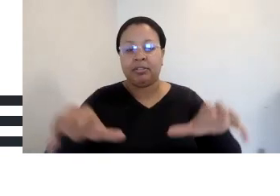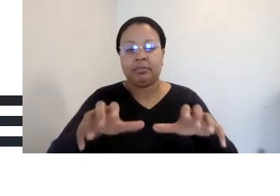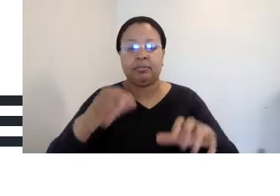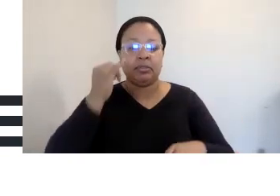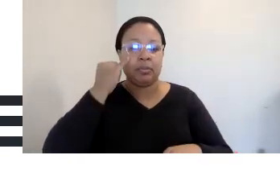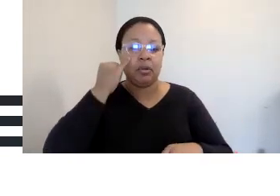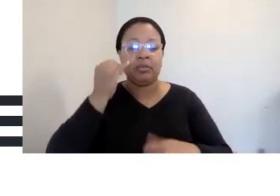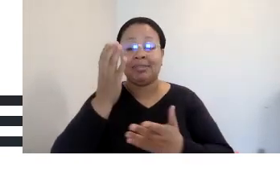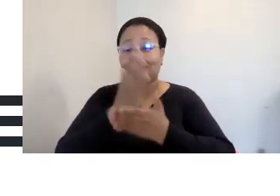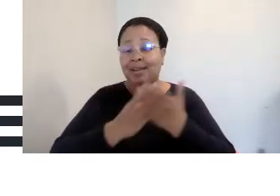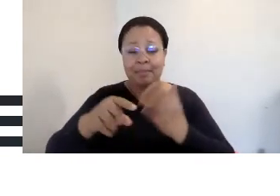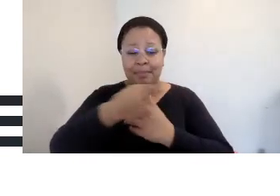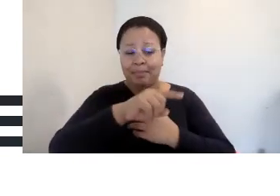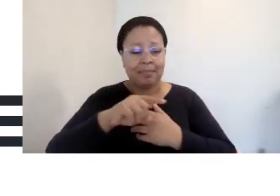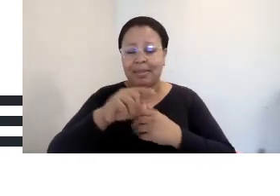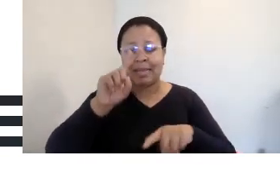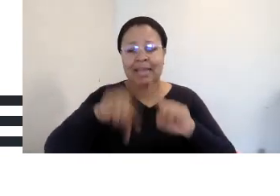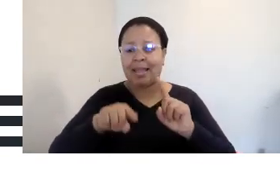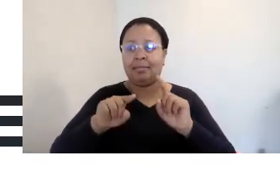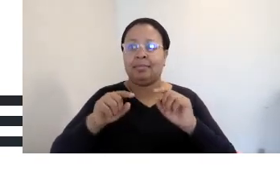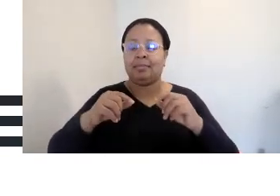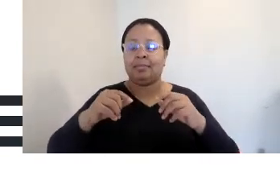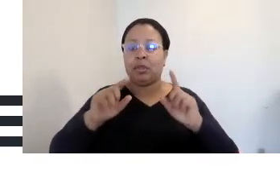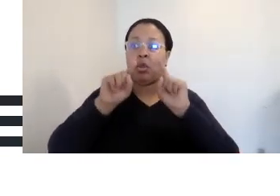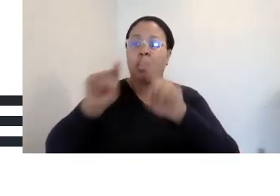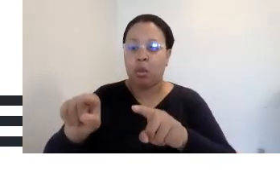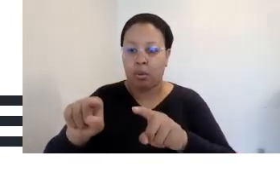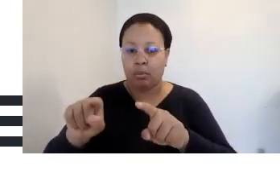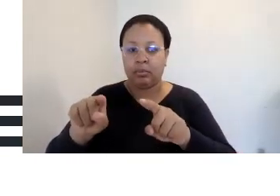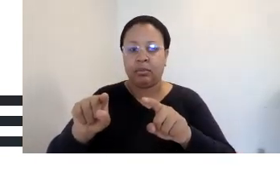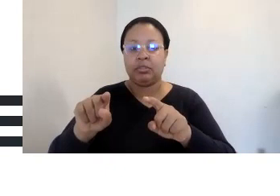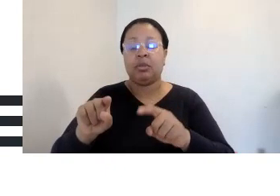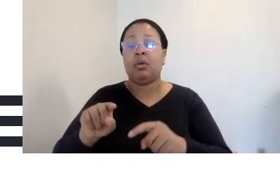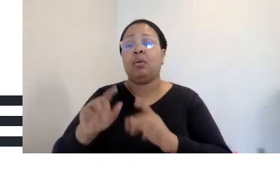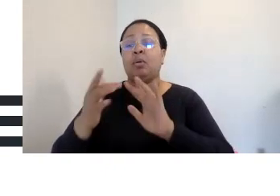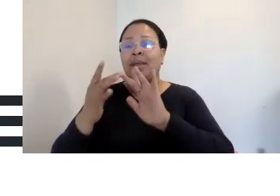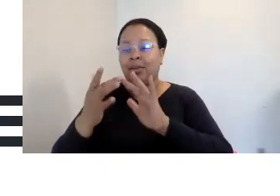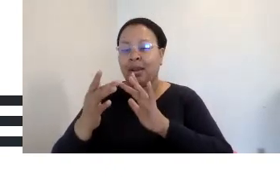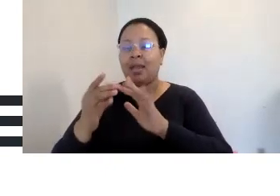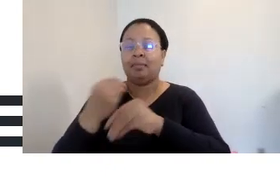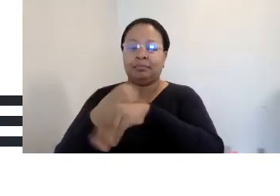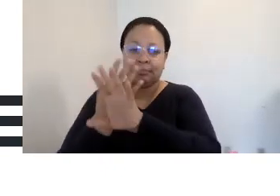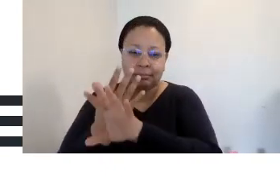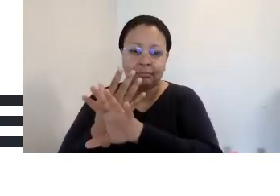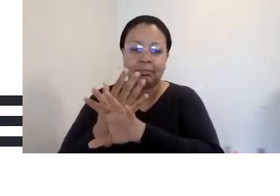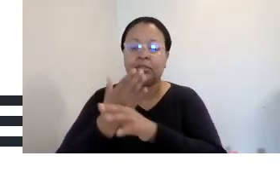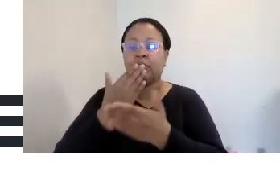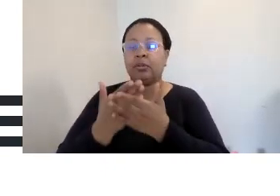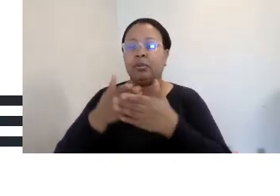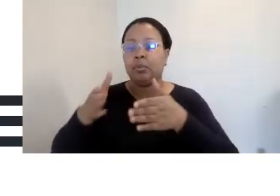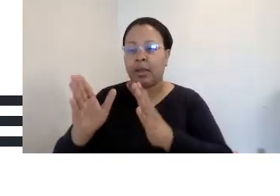attend personally to become involved in your action and mission. Another reason for this is that since having